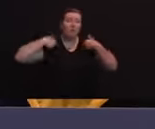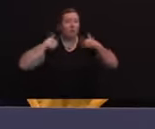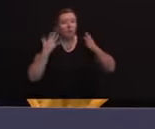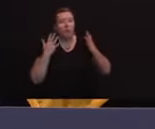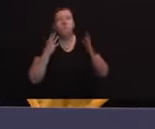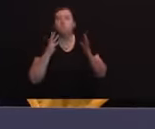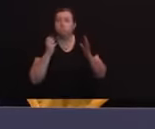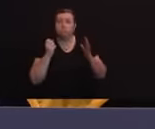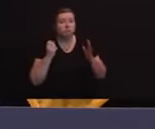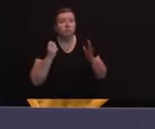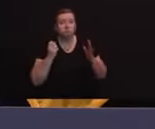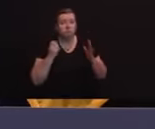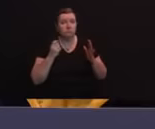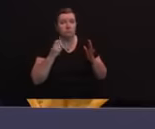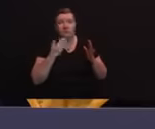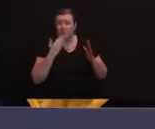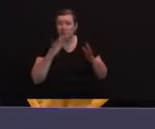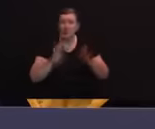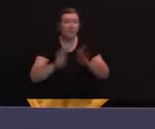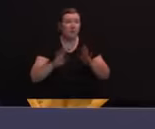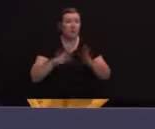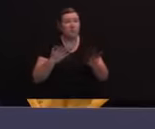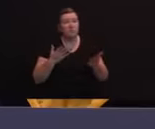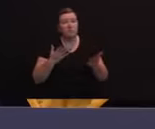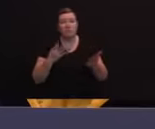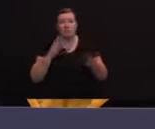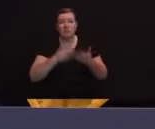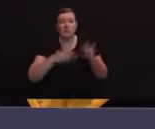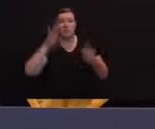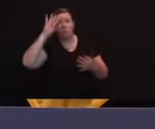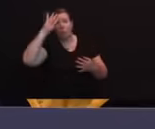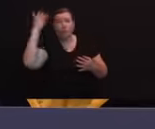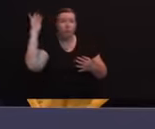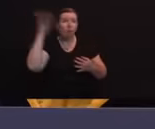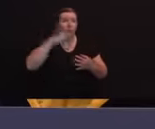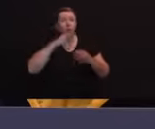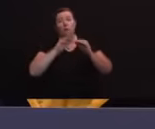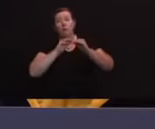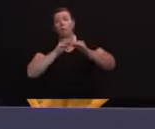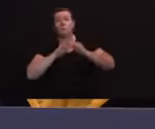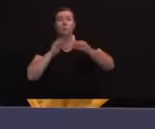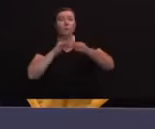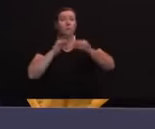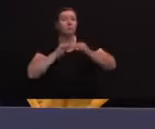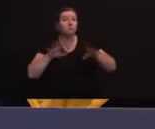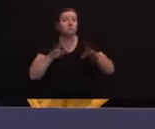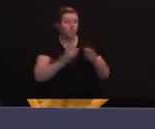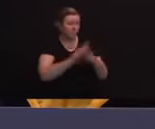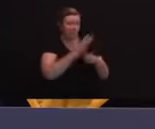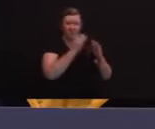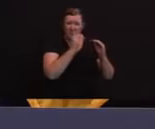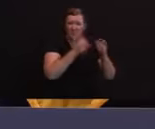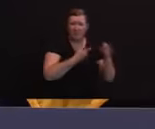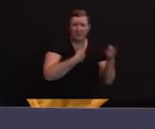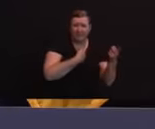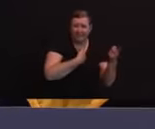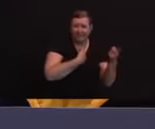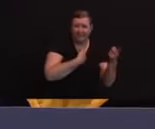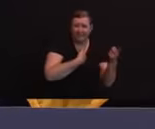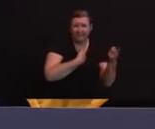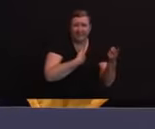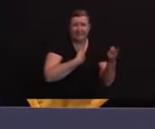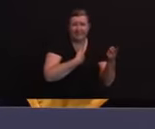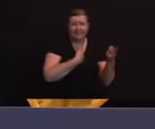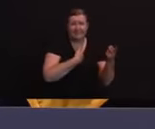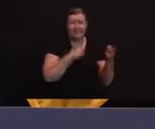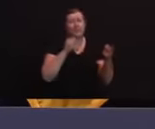have begun to spring up that we, frankly, didn't have to deal with in the spring. So I would just underscore triply the point. We did